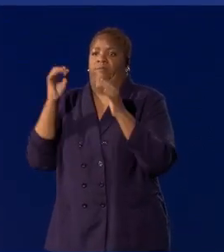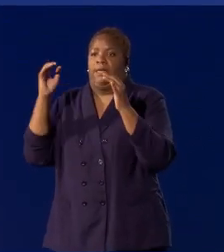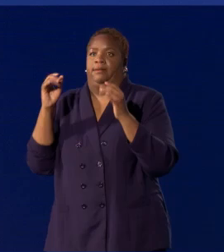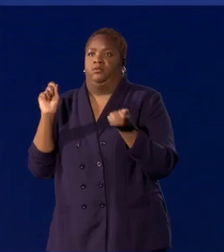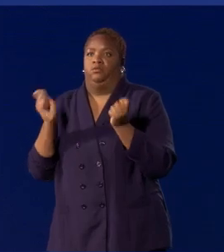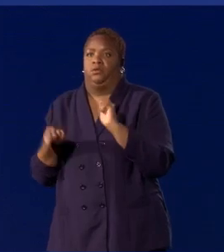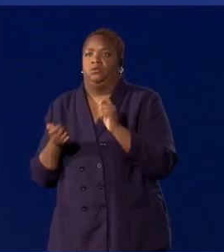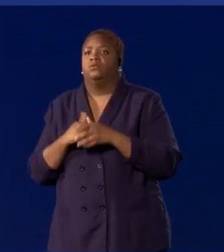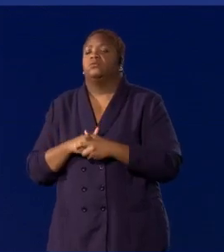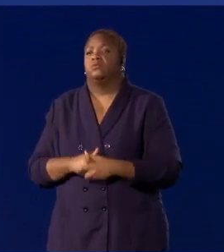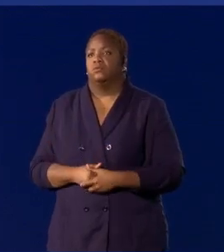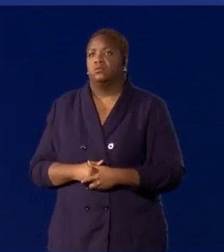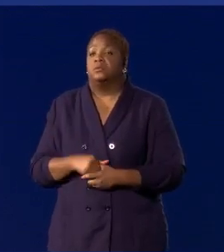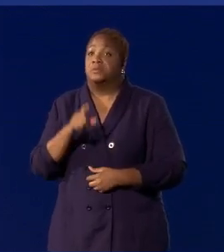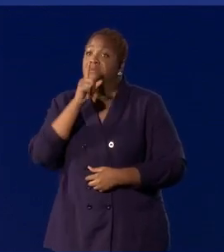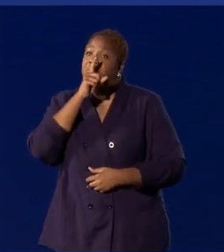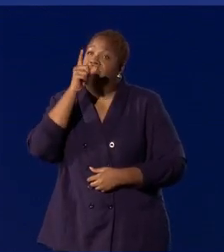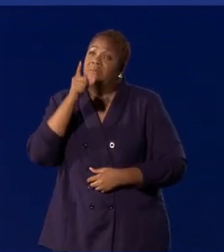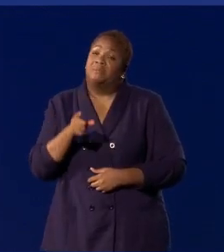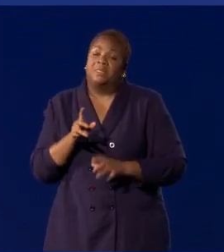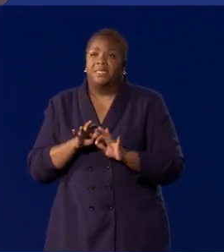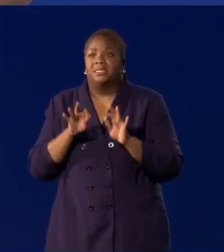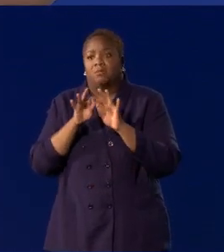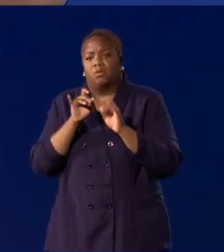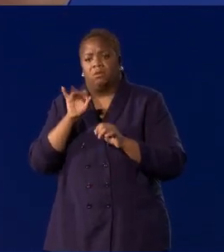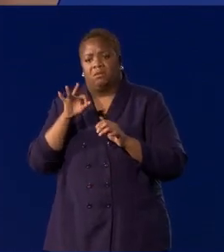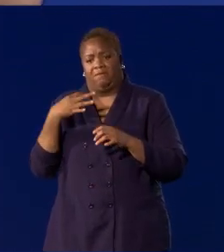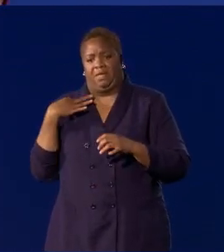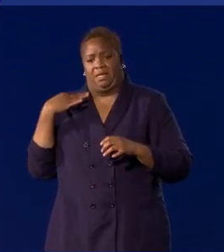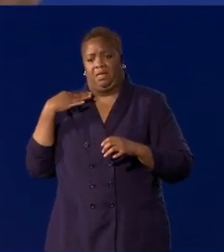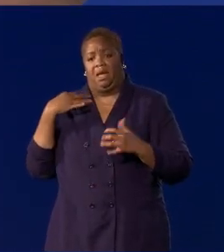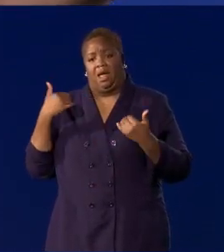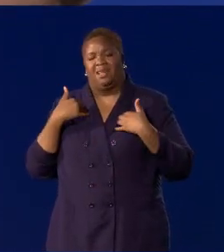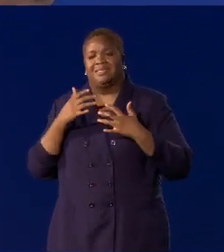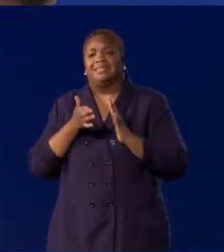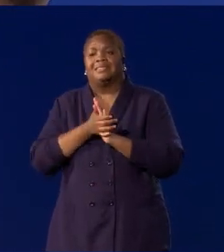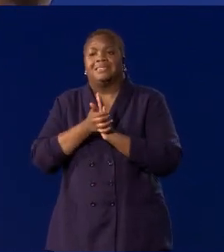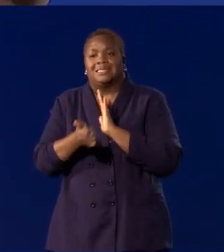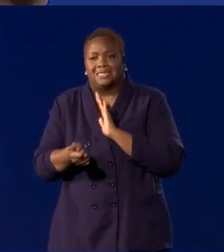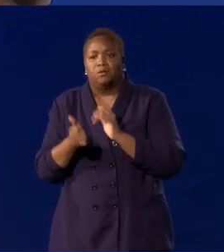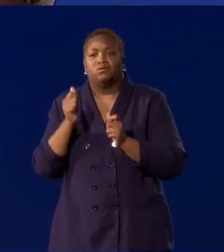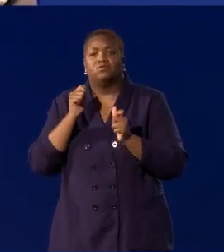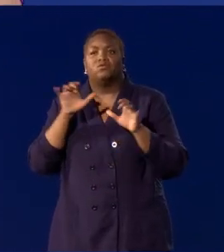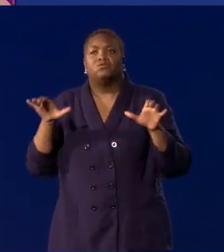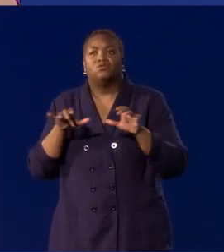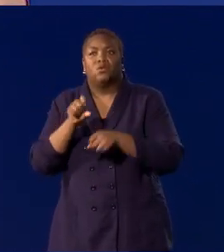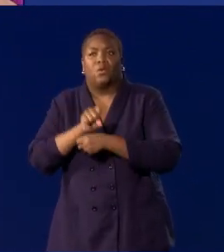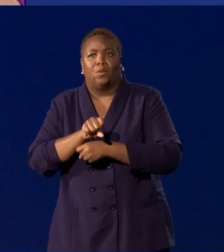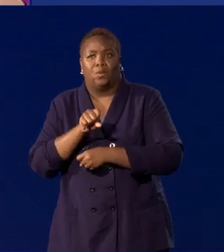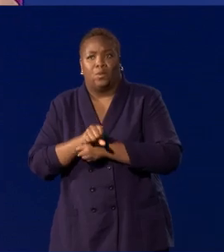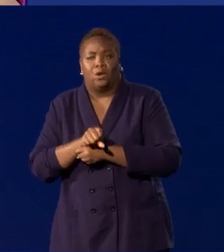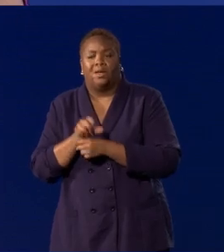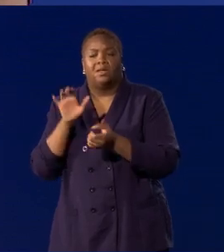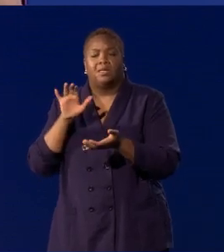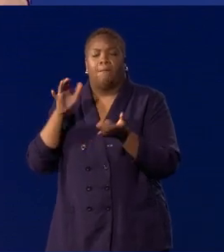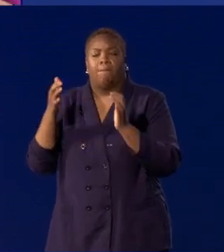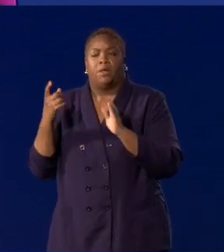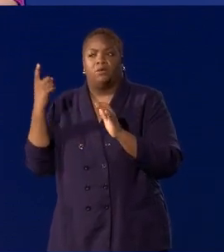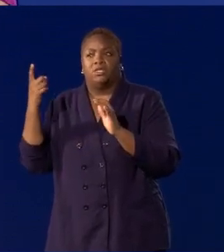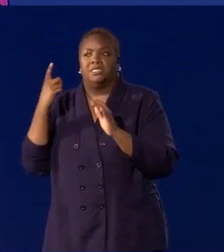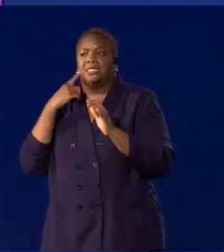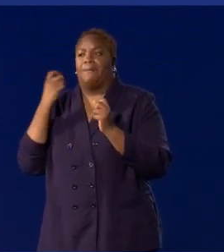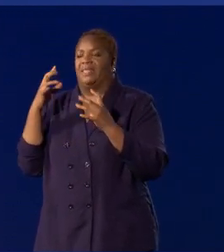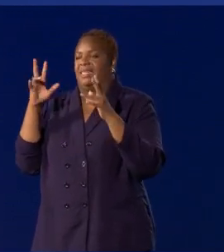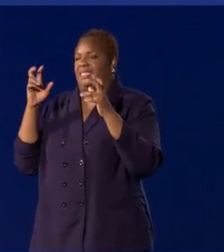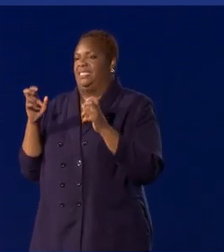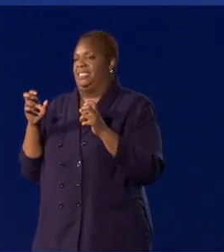end of the day, what really matters, right, if a candidate actually has the skills to perform this job versus some of these signals that we